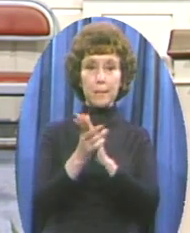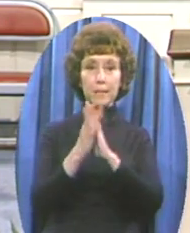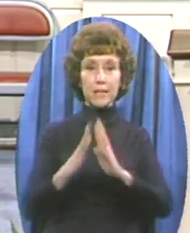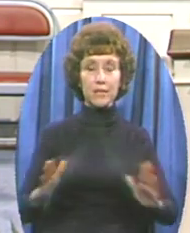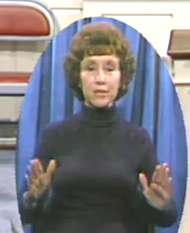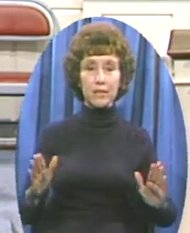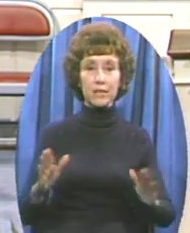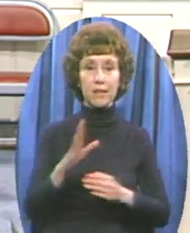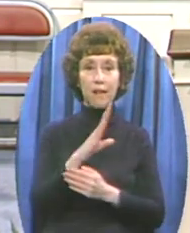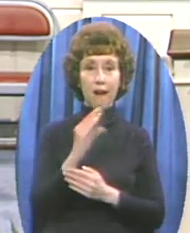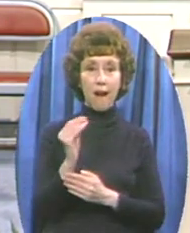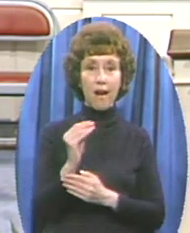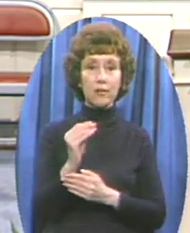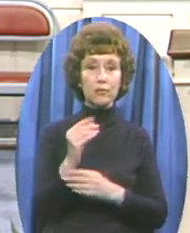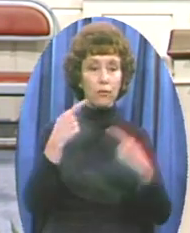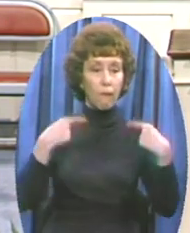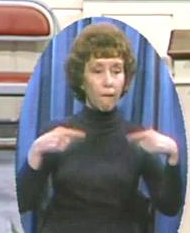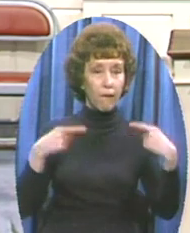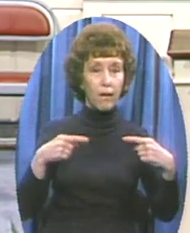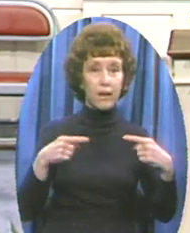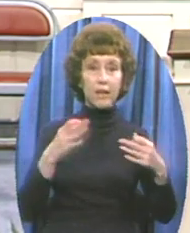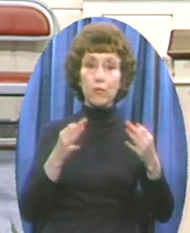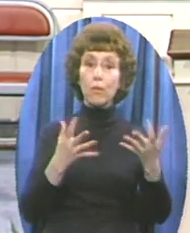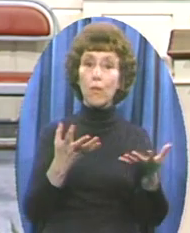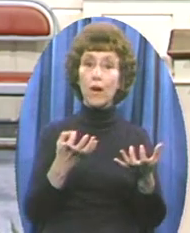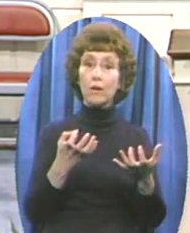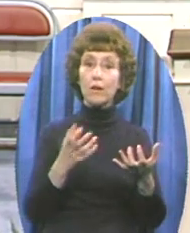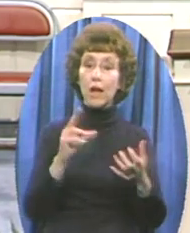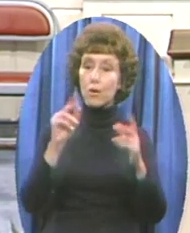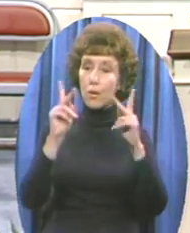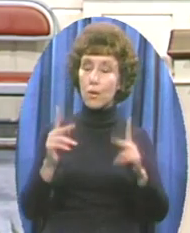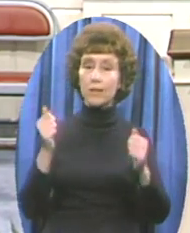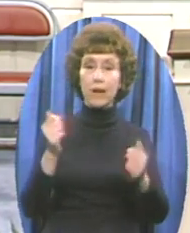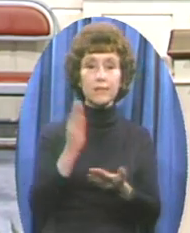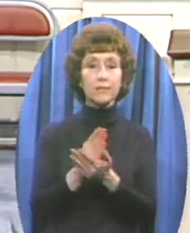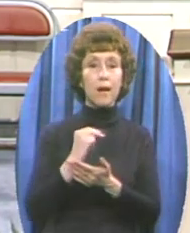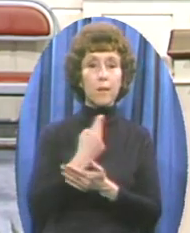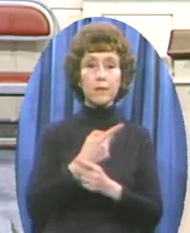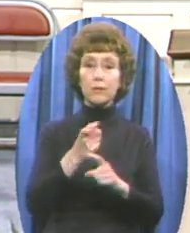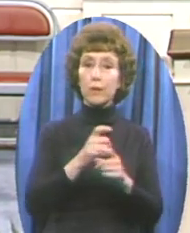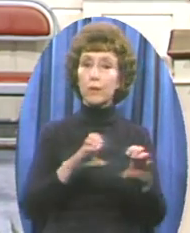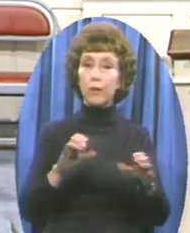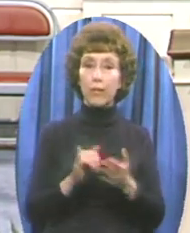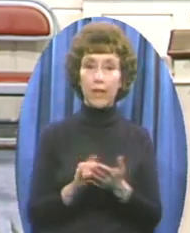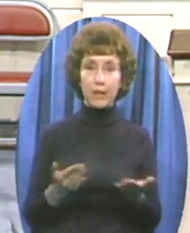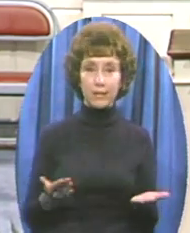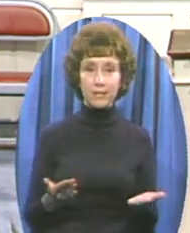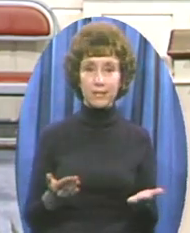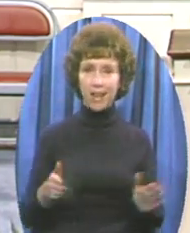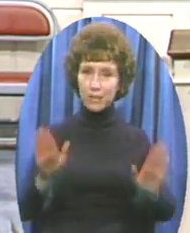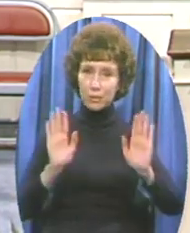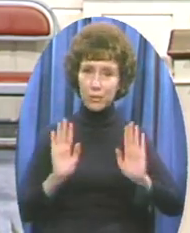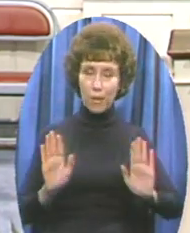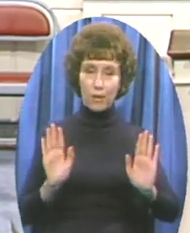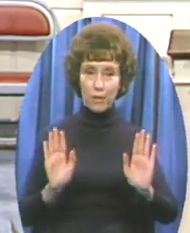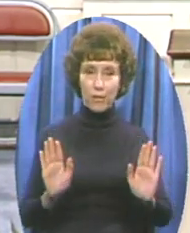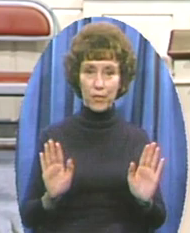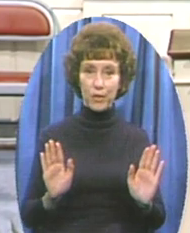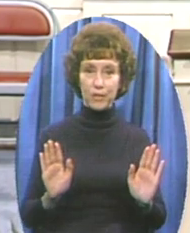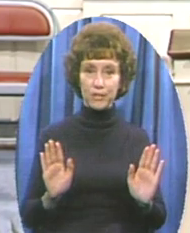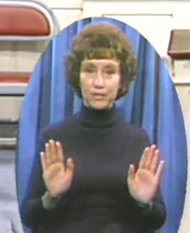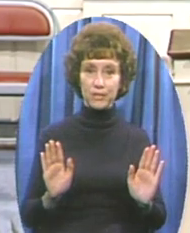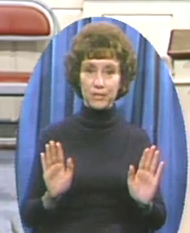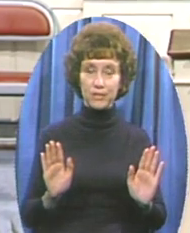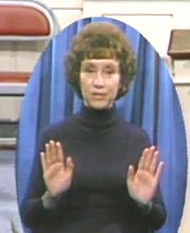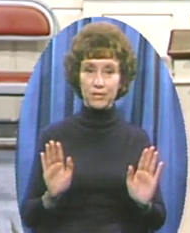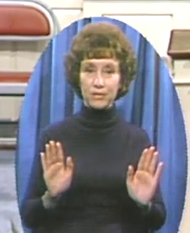to redress our grievances. And no one can stop us from doing that. How wonderful that is.